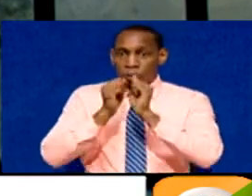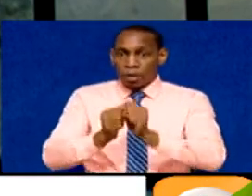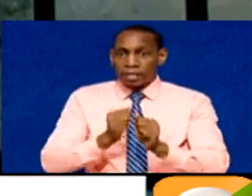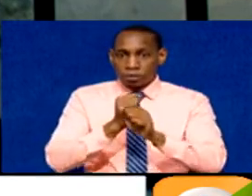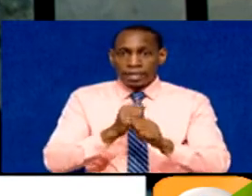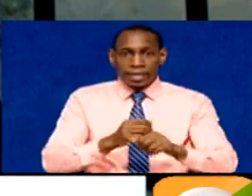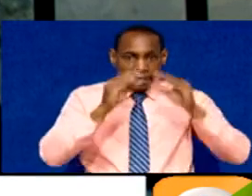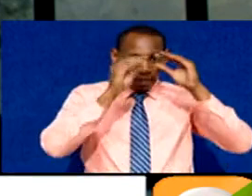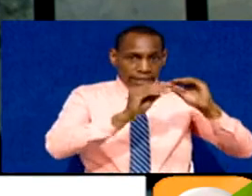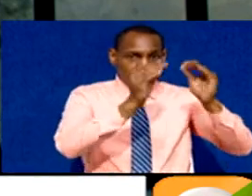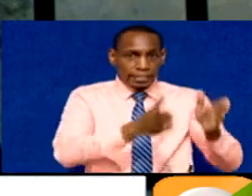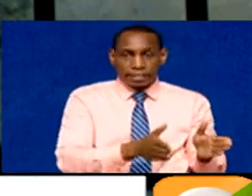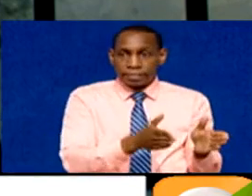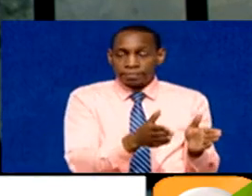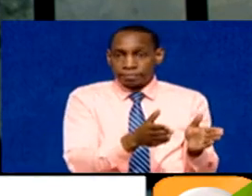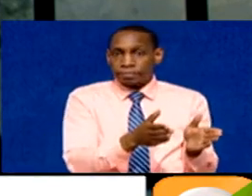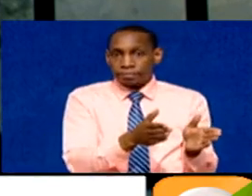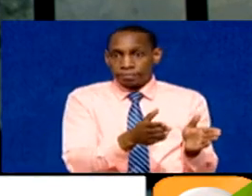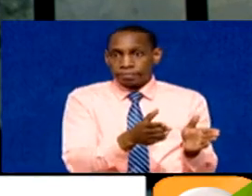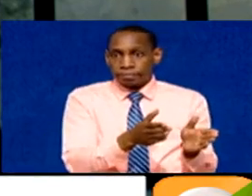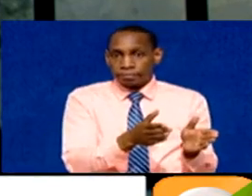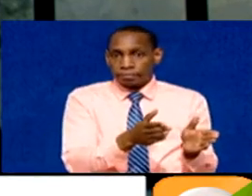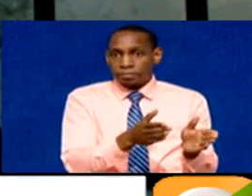wakisaidiana na walimu wa zamu.